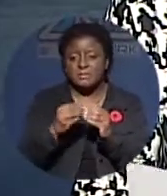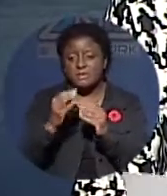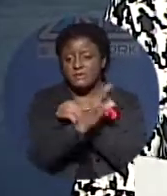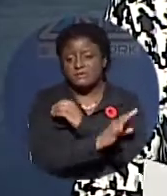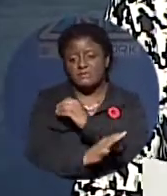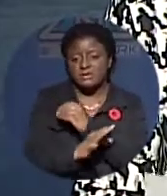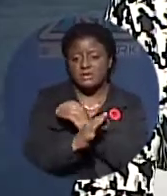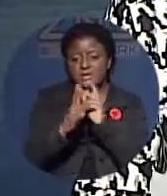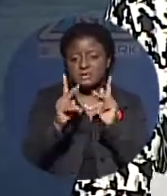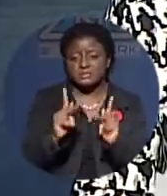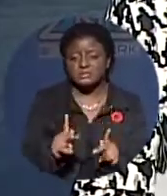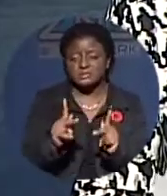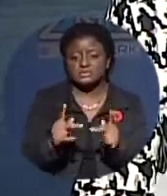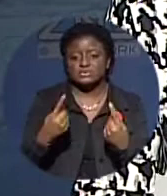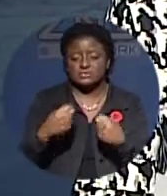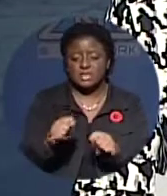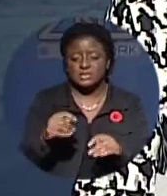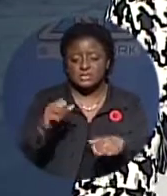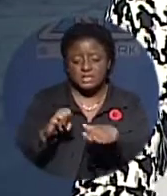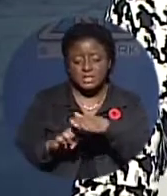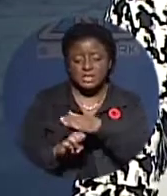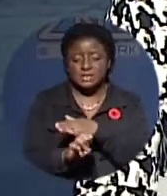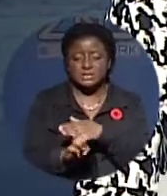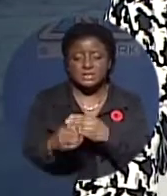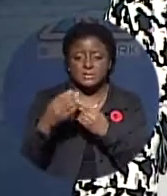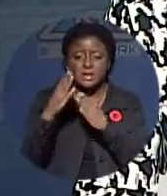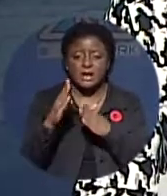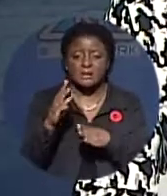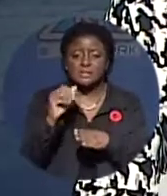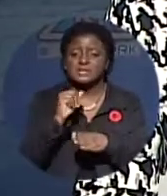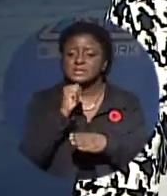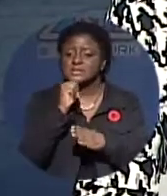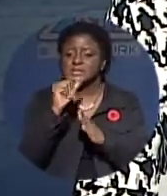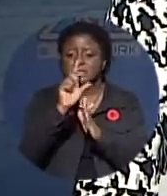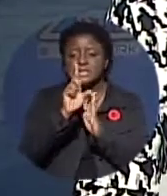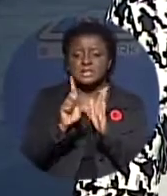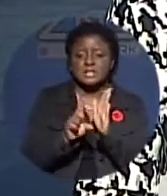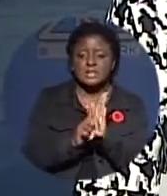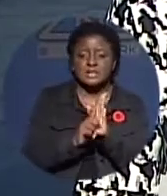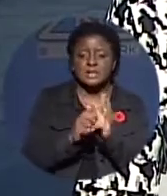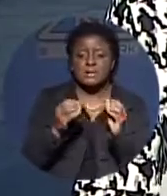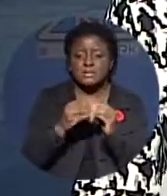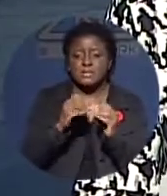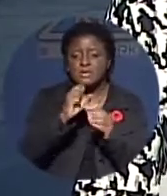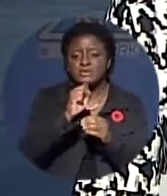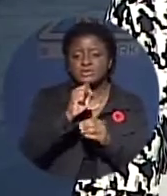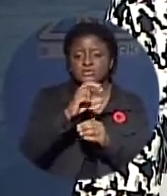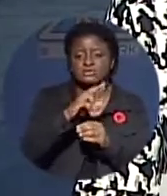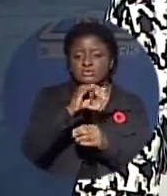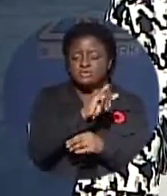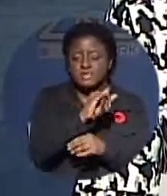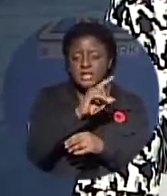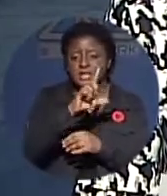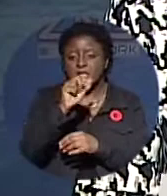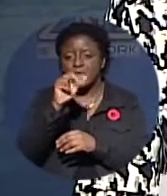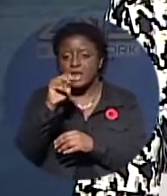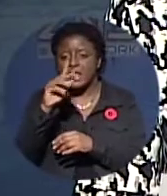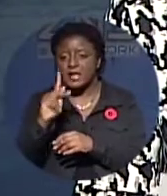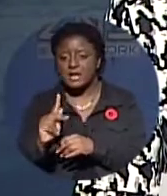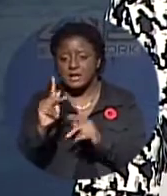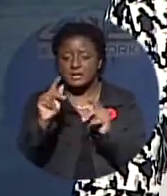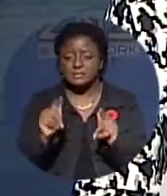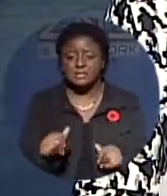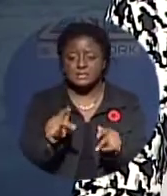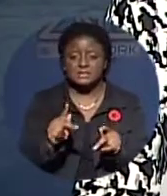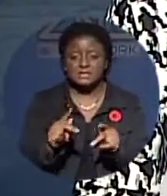to enter the Bahamas illegally. Simonet acknowledged that more Sri Lankans, Nigerians and Bolivians are being smuggled here as the